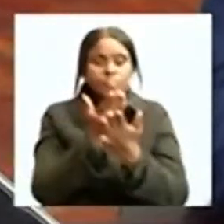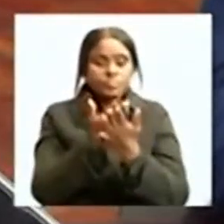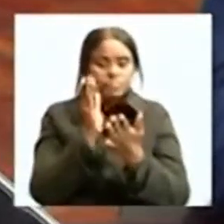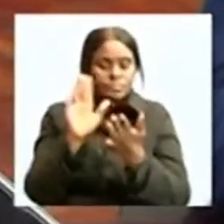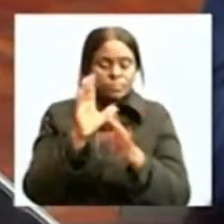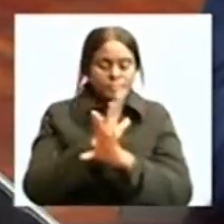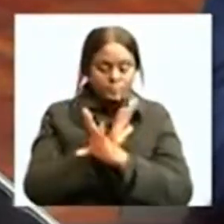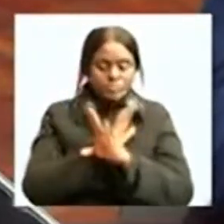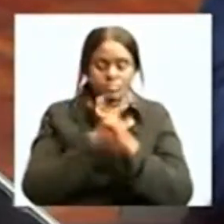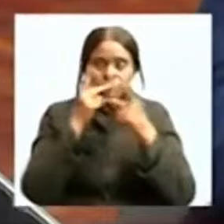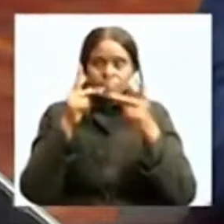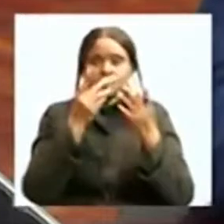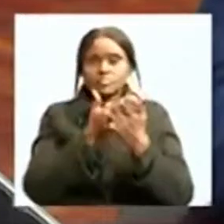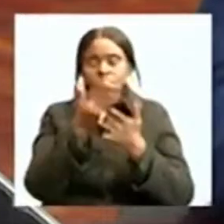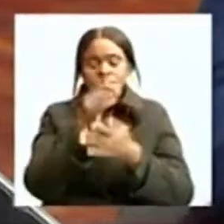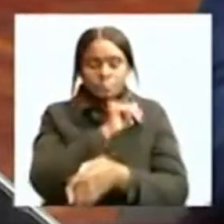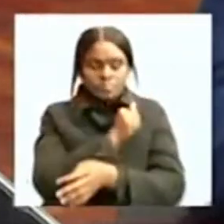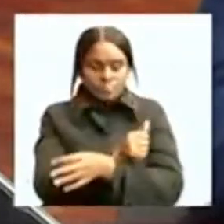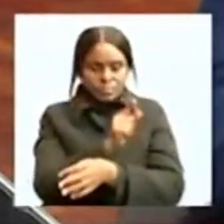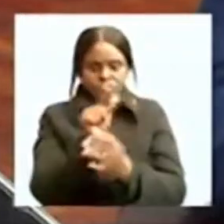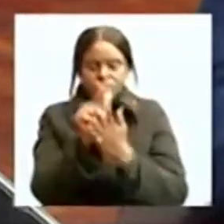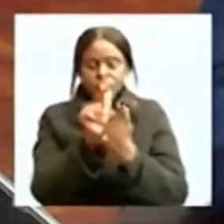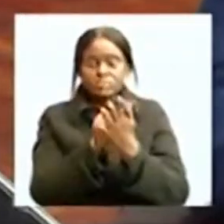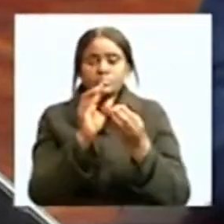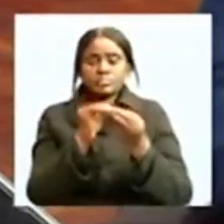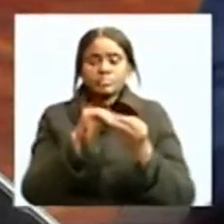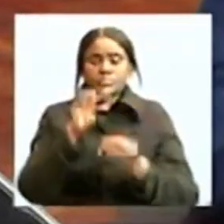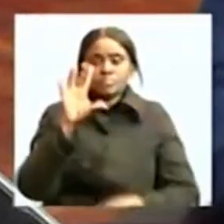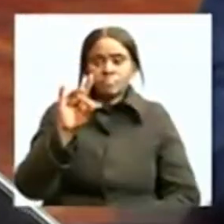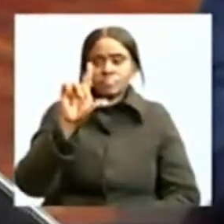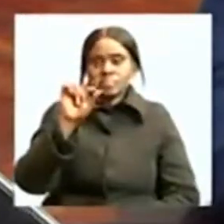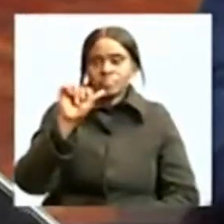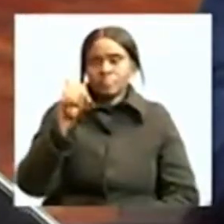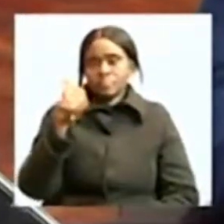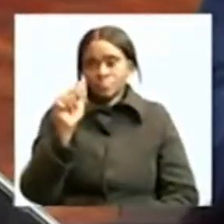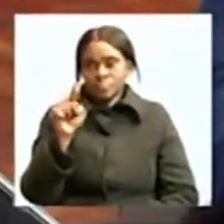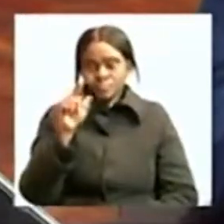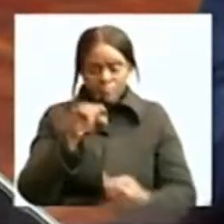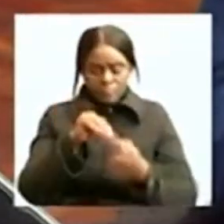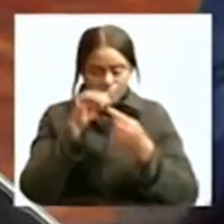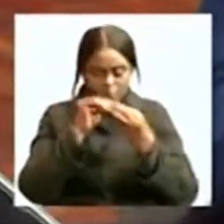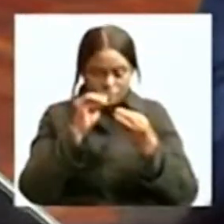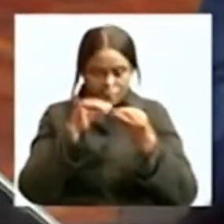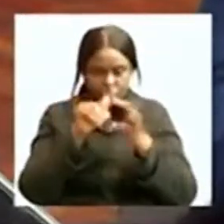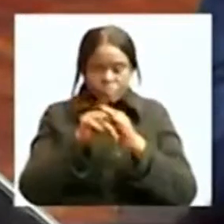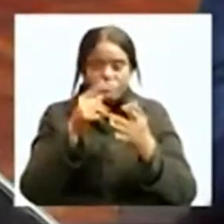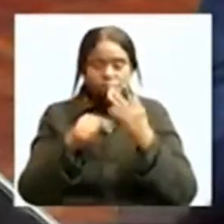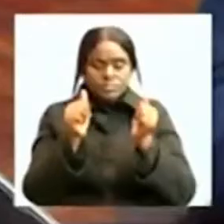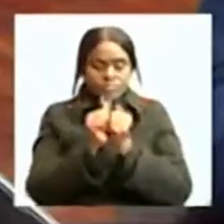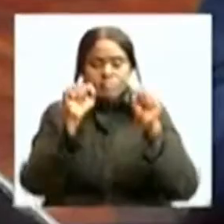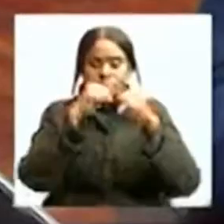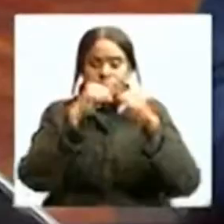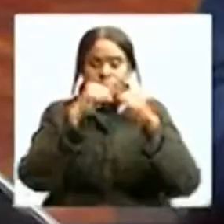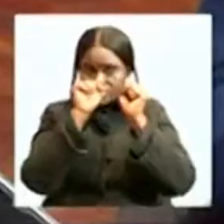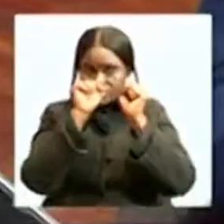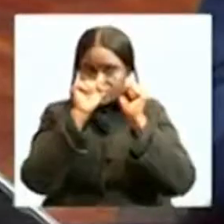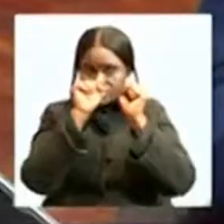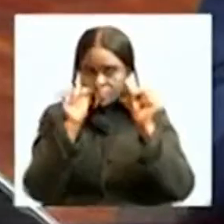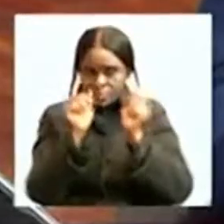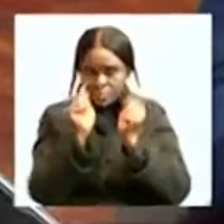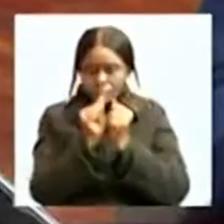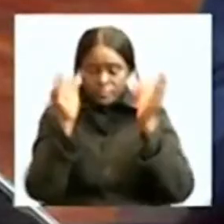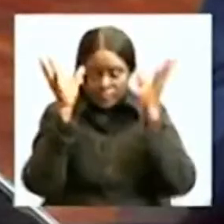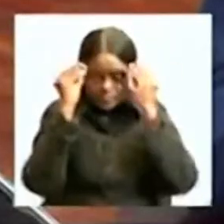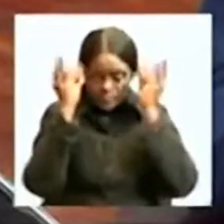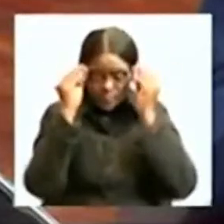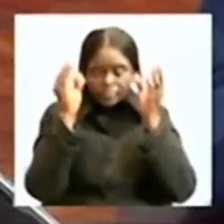the Zambia Public Procurement Authority Act No. 8 of 2010, particularly in terms of composition and